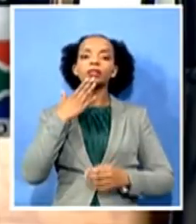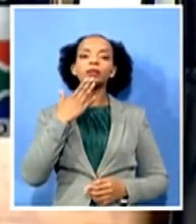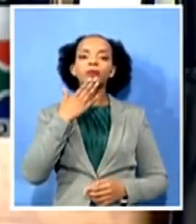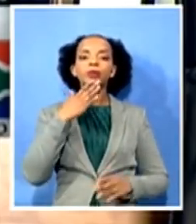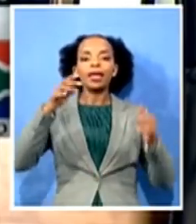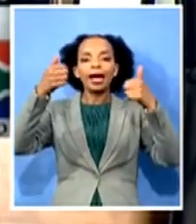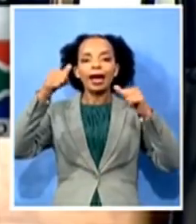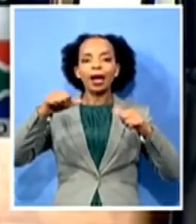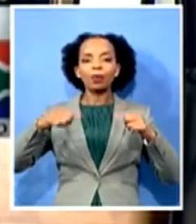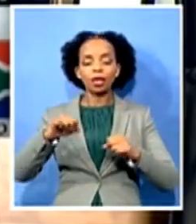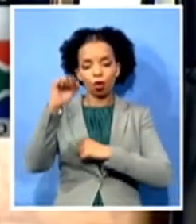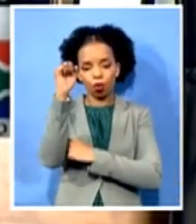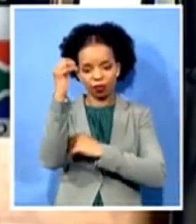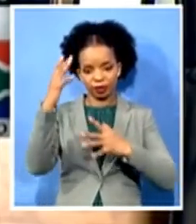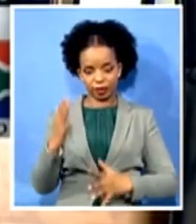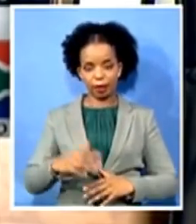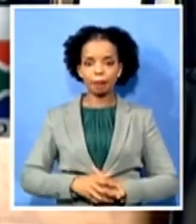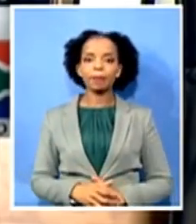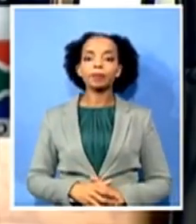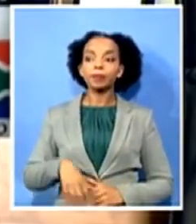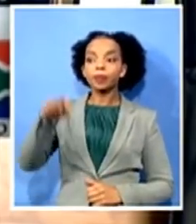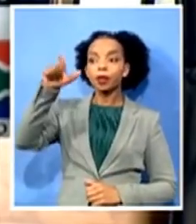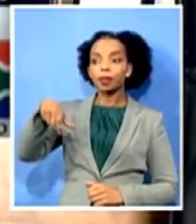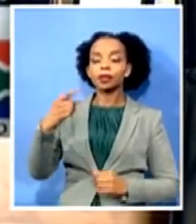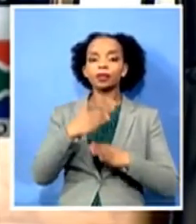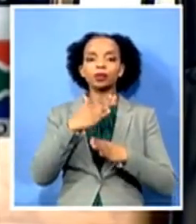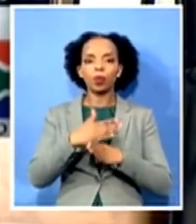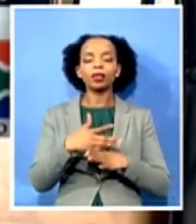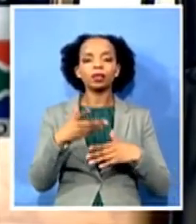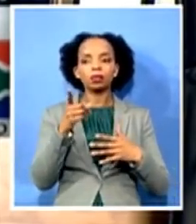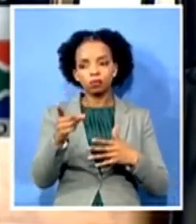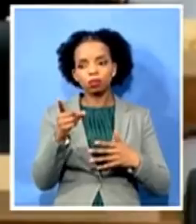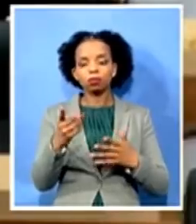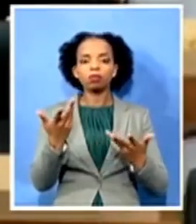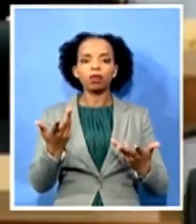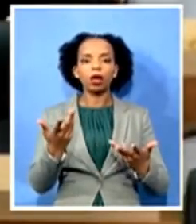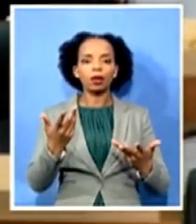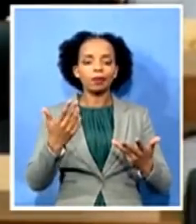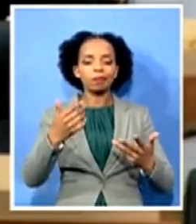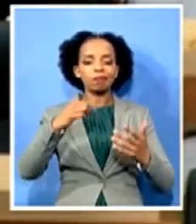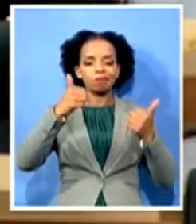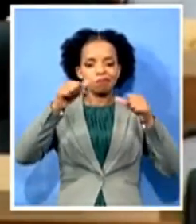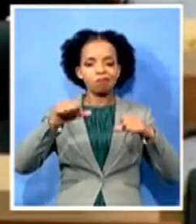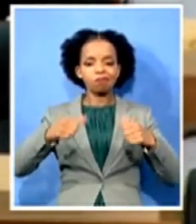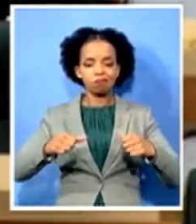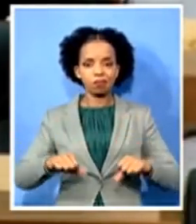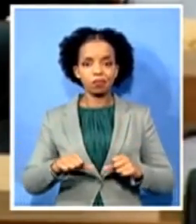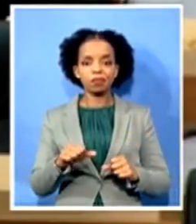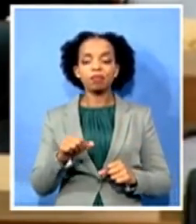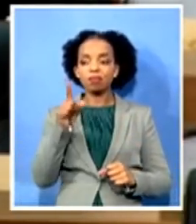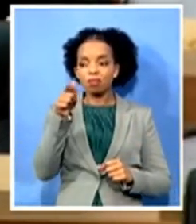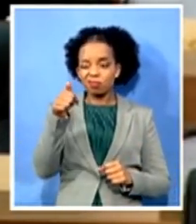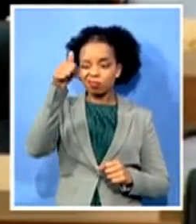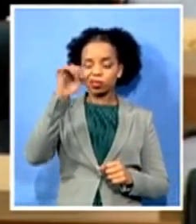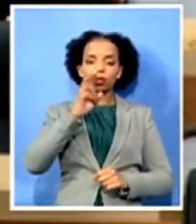senior officials, Chair. That is why I communicated the message with him. So in the discretion of the HOD on